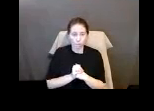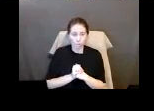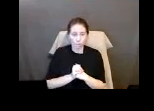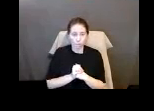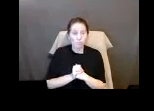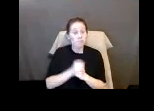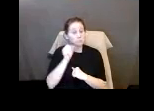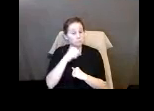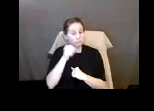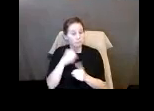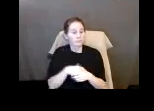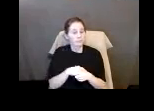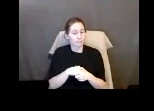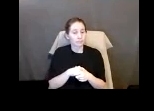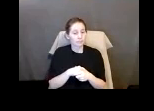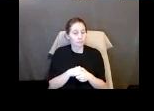Yeah.